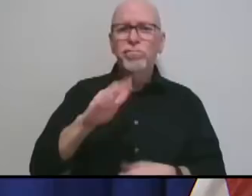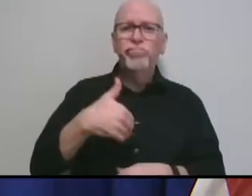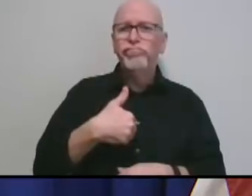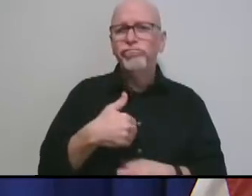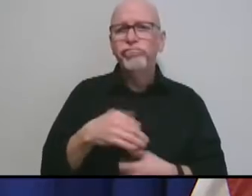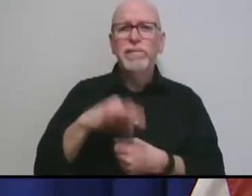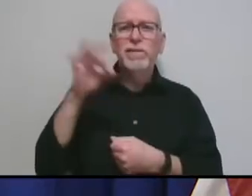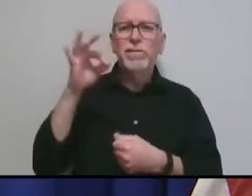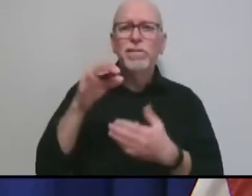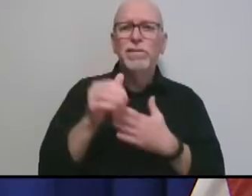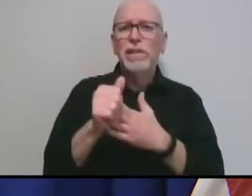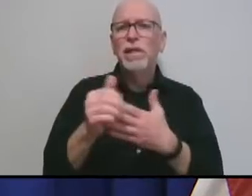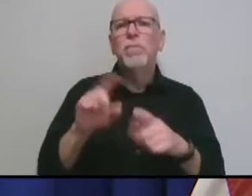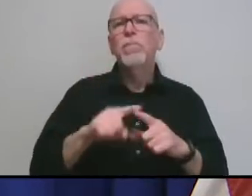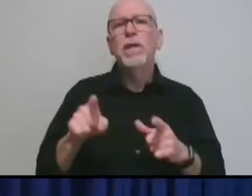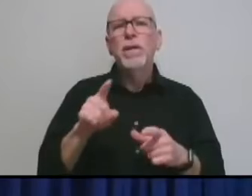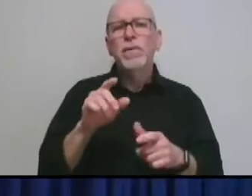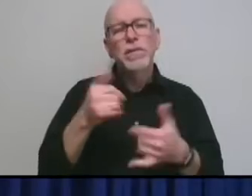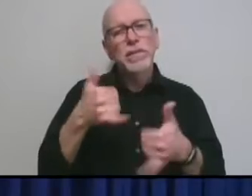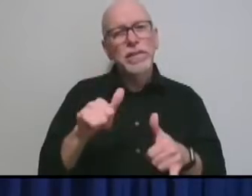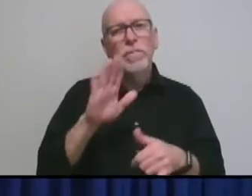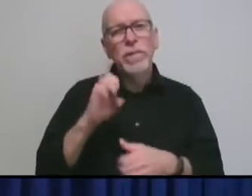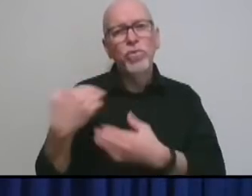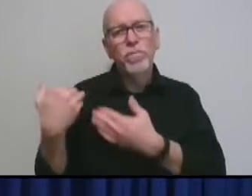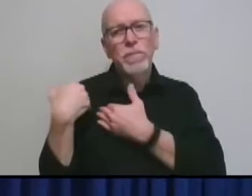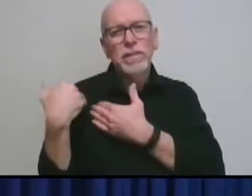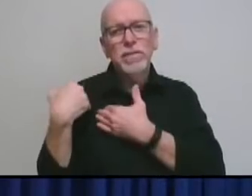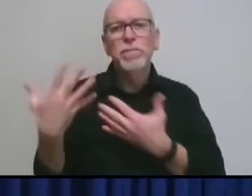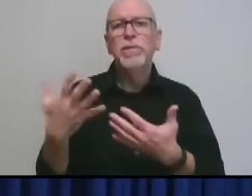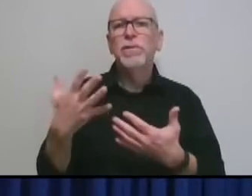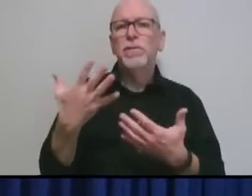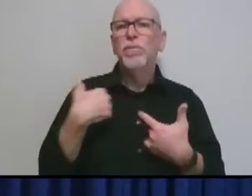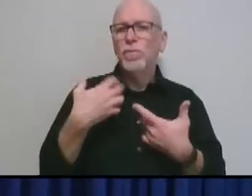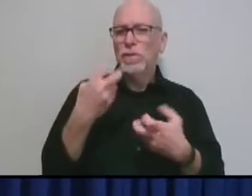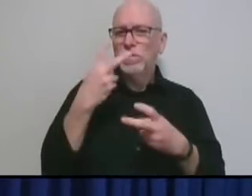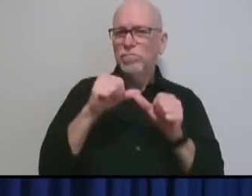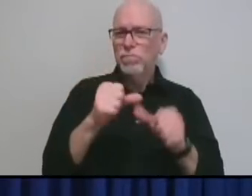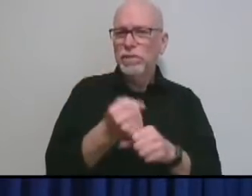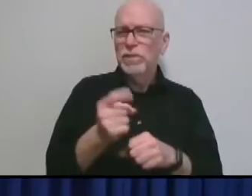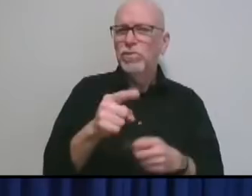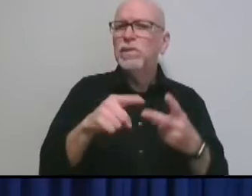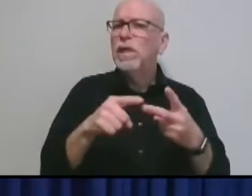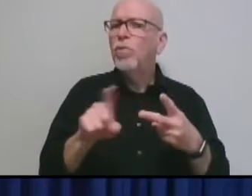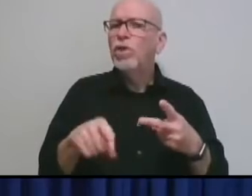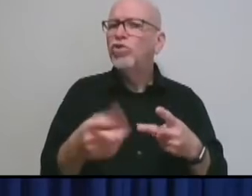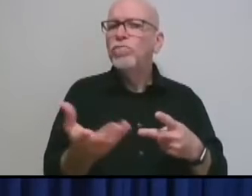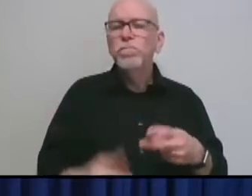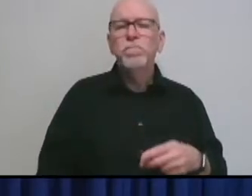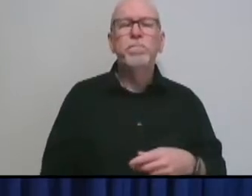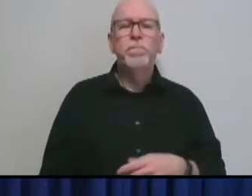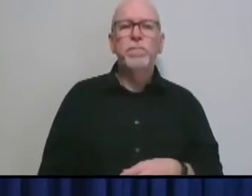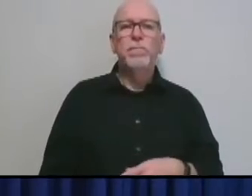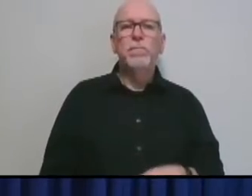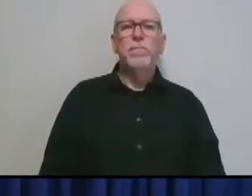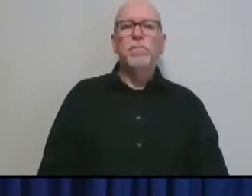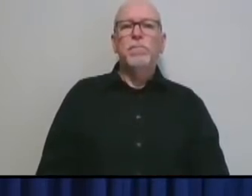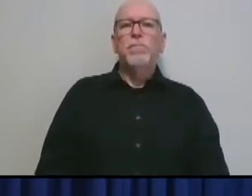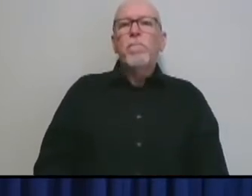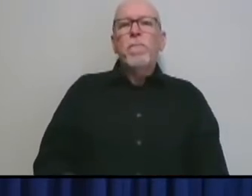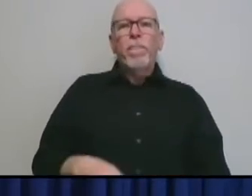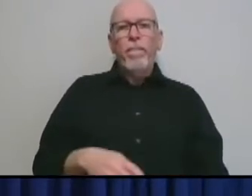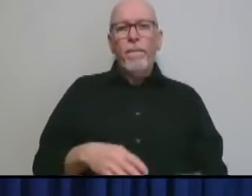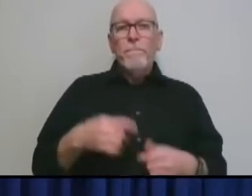But let's do it responsibly and be around to do it next year too. Your second question? Well, and this, I don't want this to